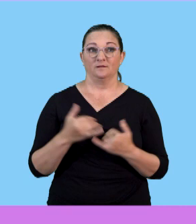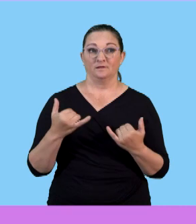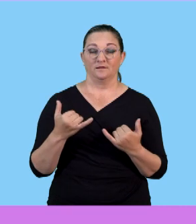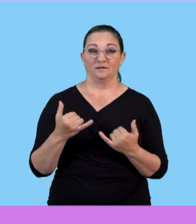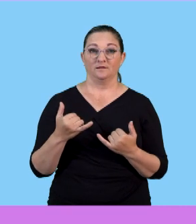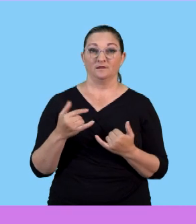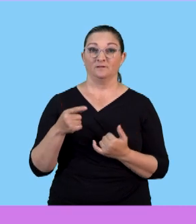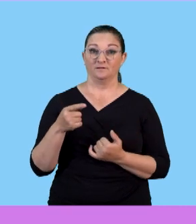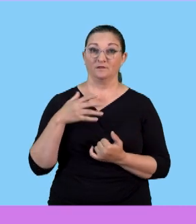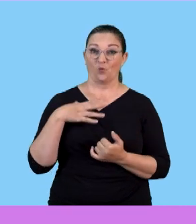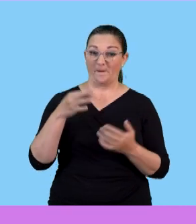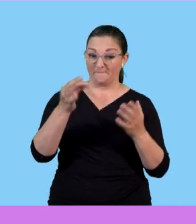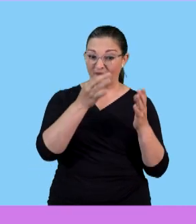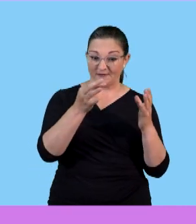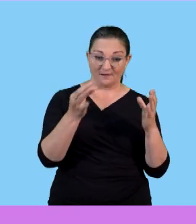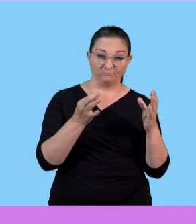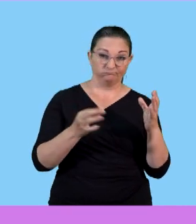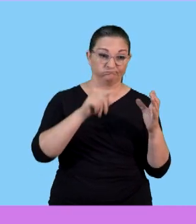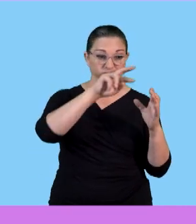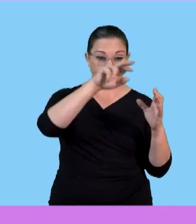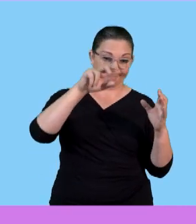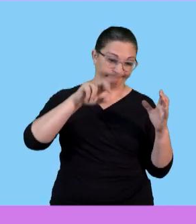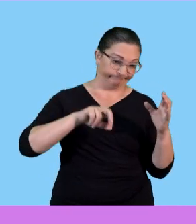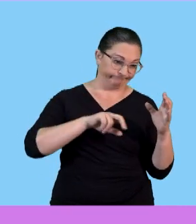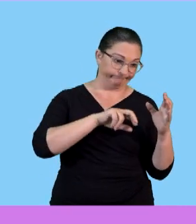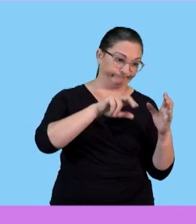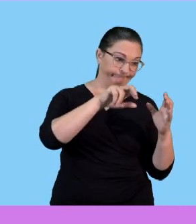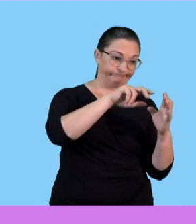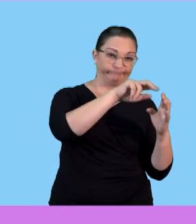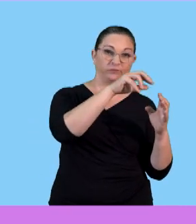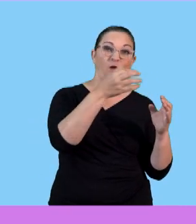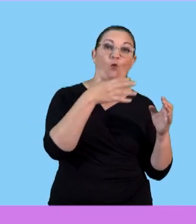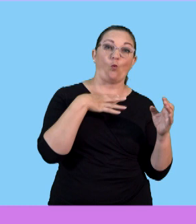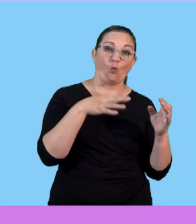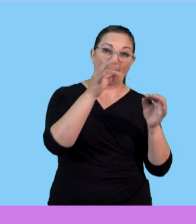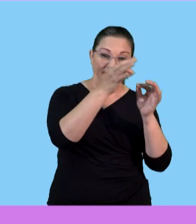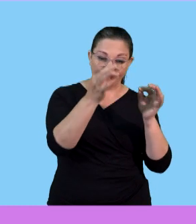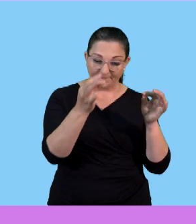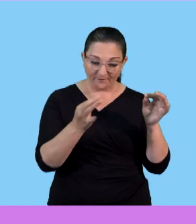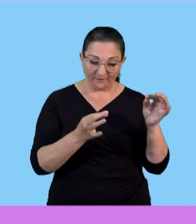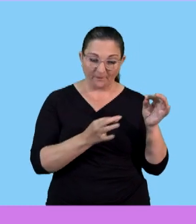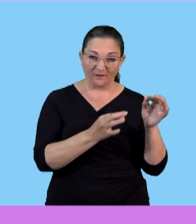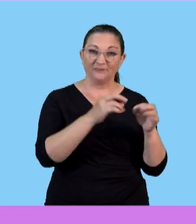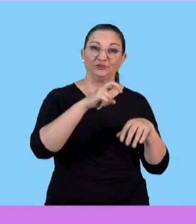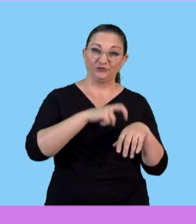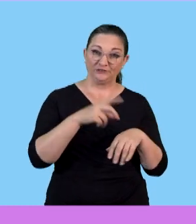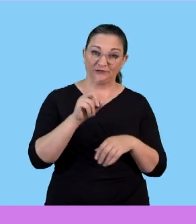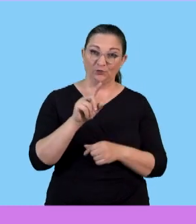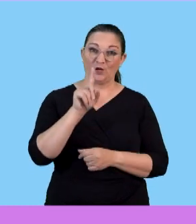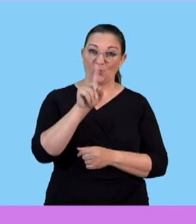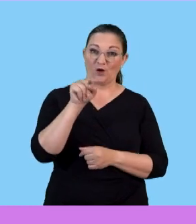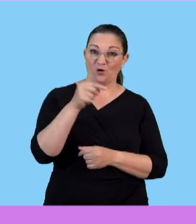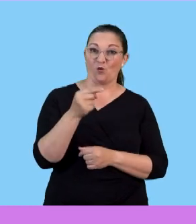Meaning, if she wants to do some beading on the perimeter of the yellow pot, she will be needing